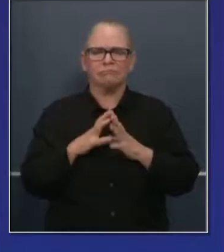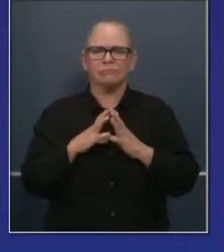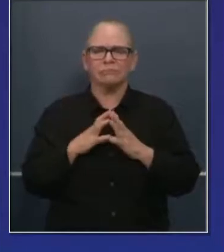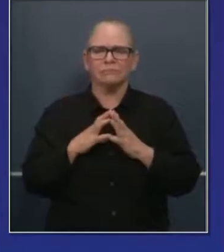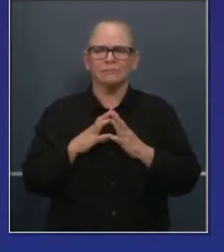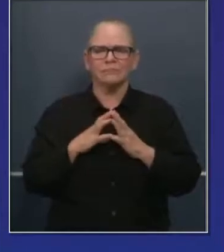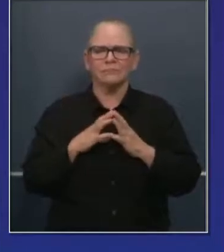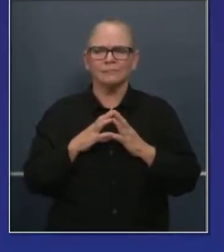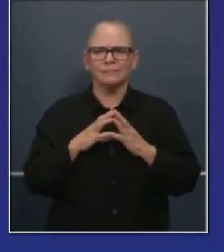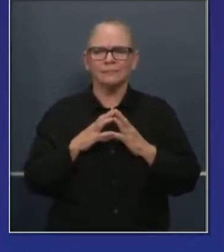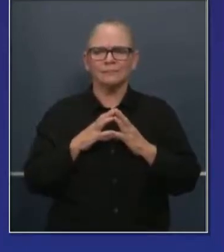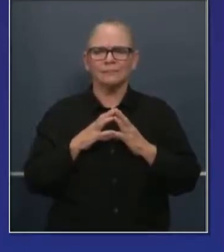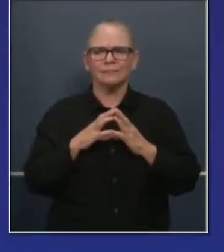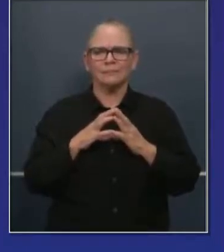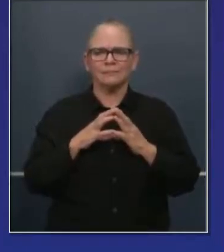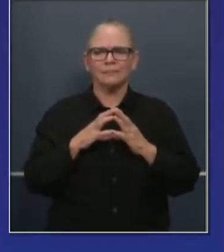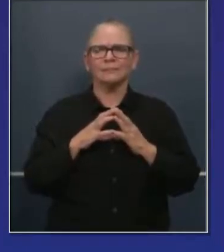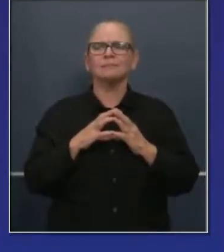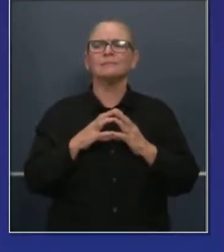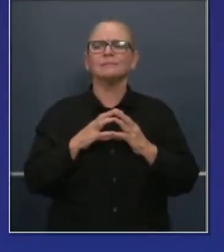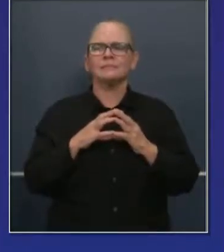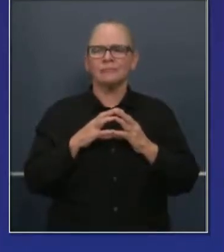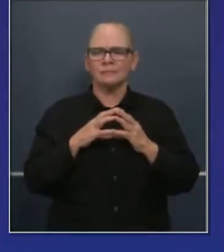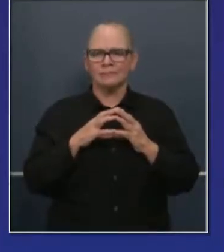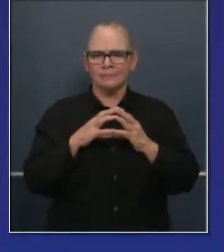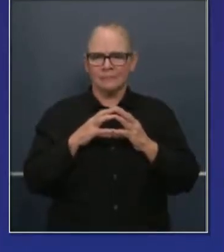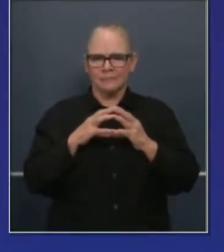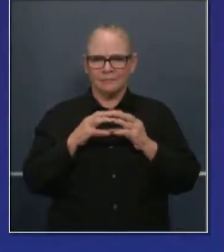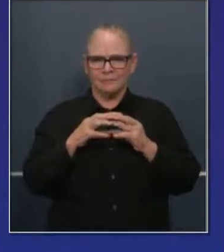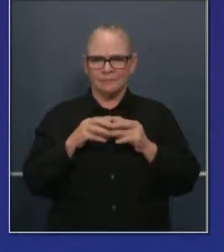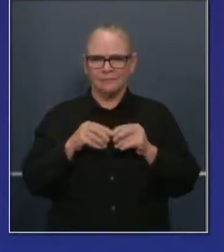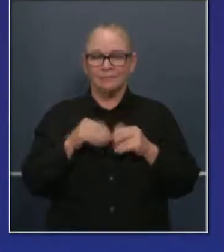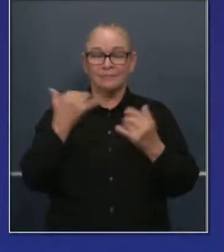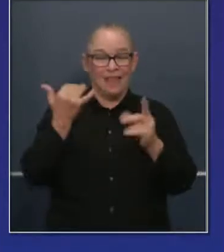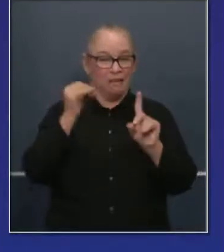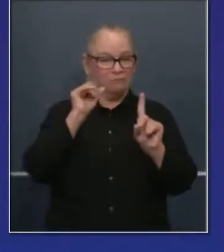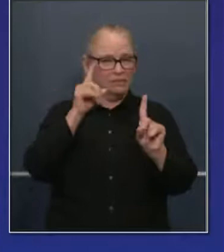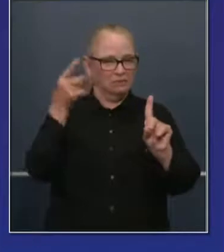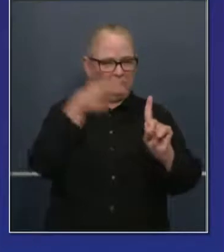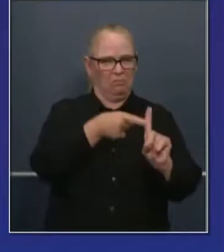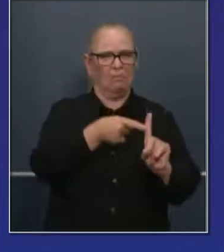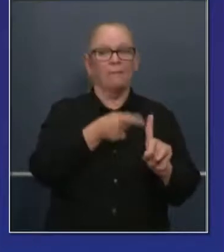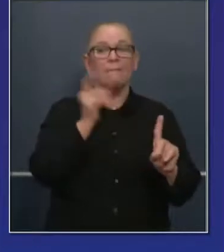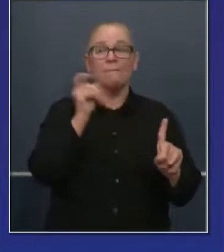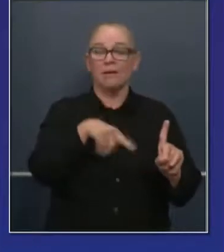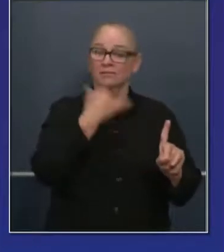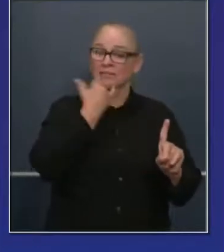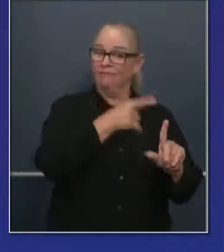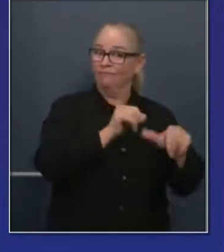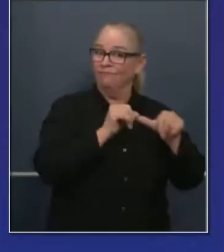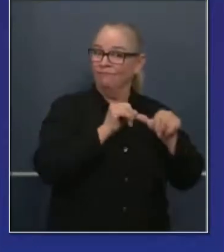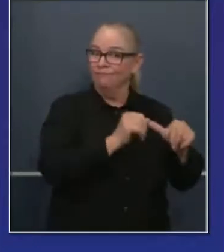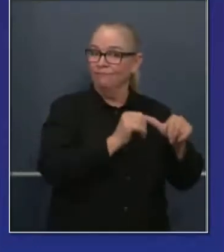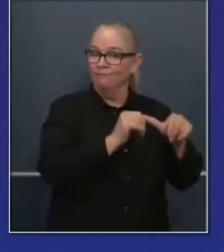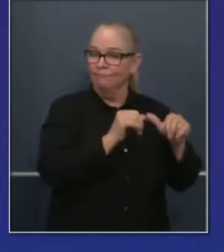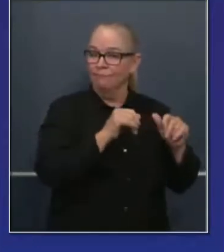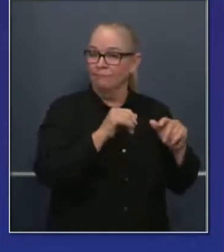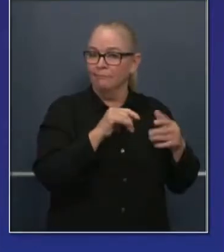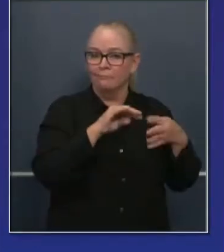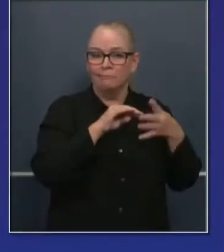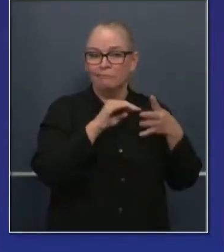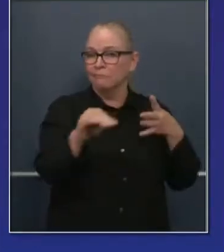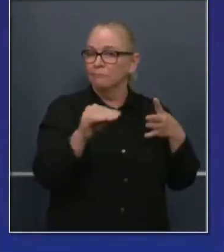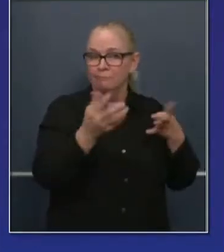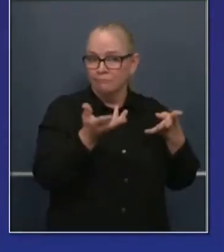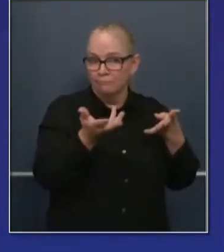the potential that San Diego County meets for 2 consecutive weeks, the need to go to a more restrictive tier, if